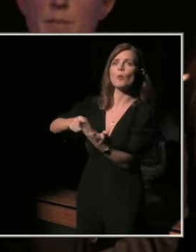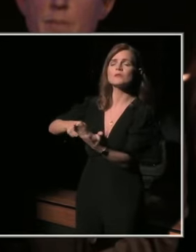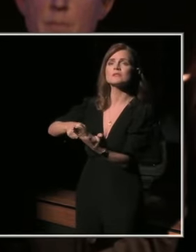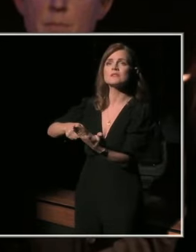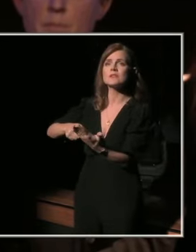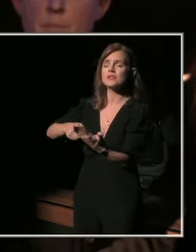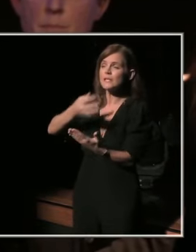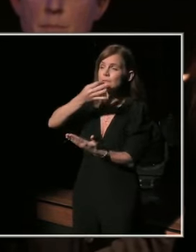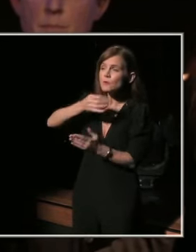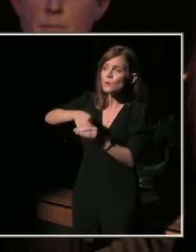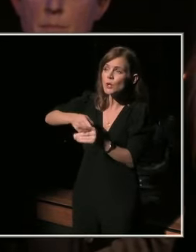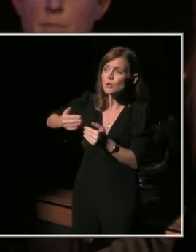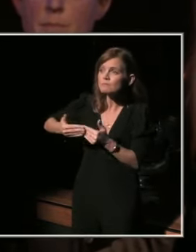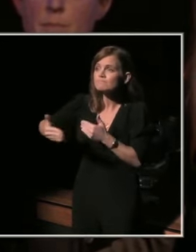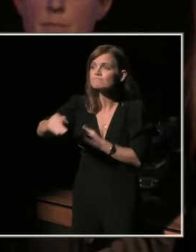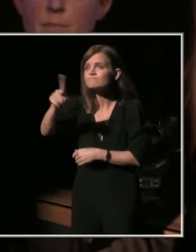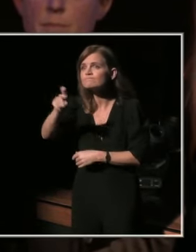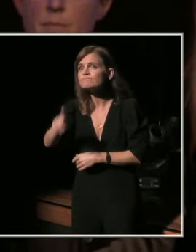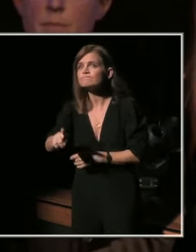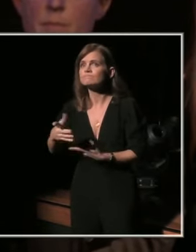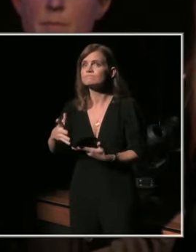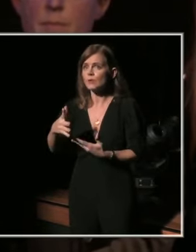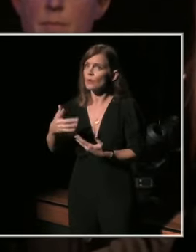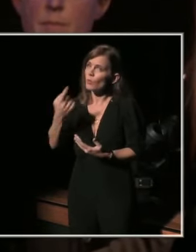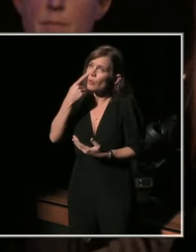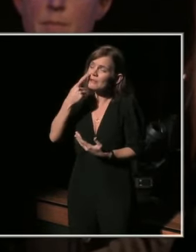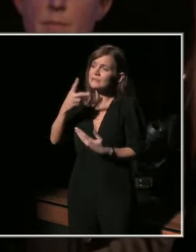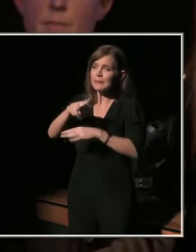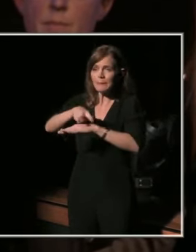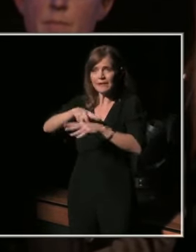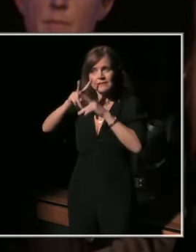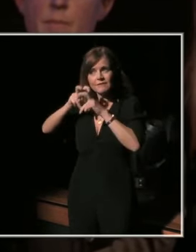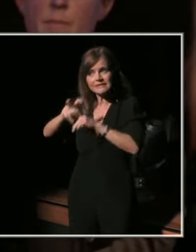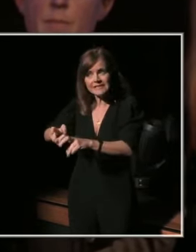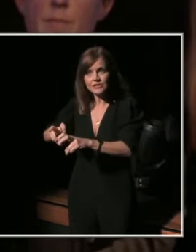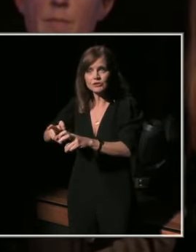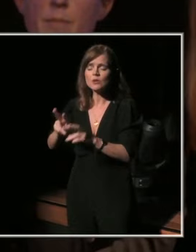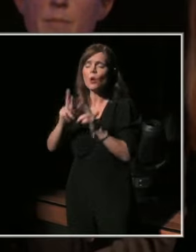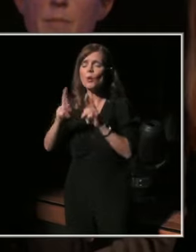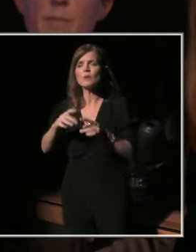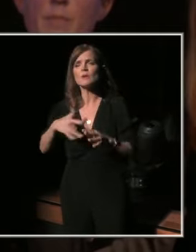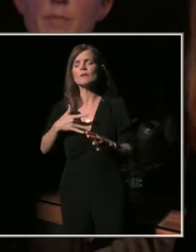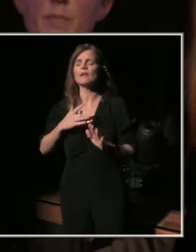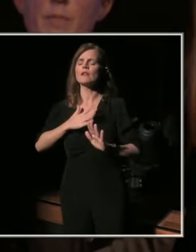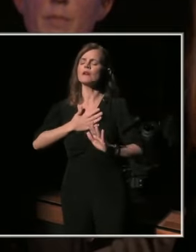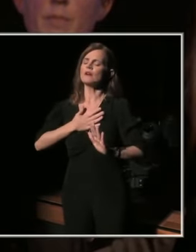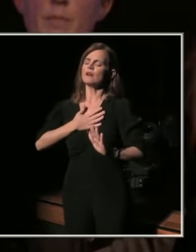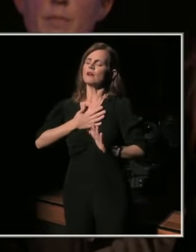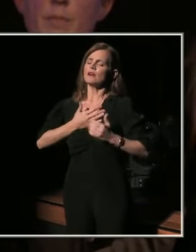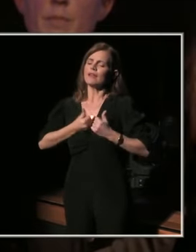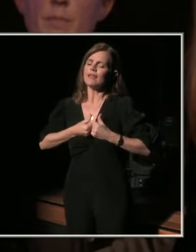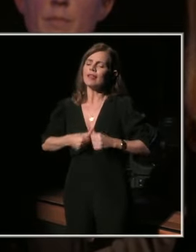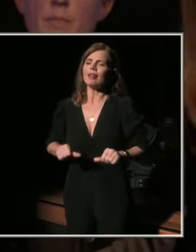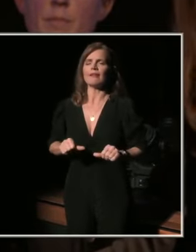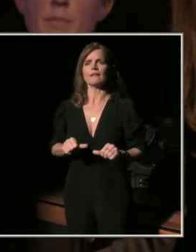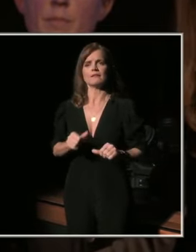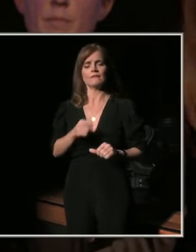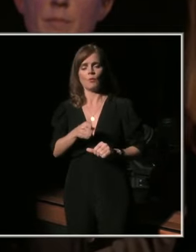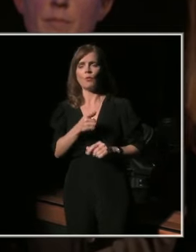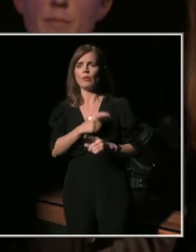coming years we'll see police investigations and hopefully closure and some form of healing for our